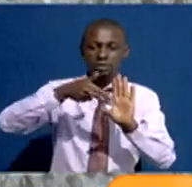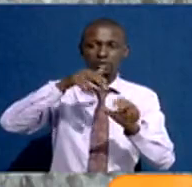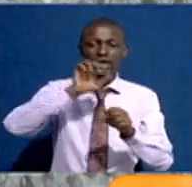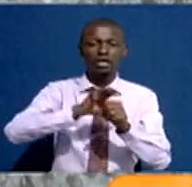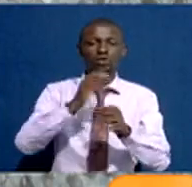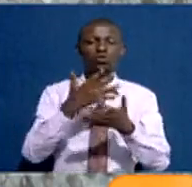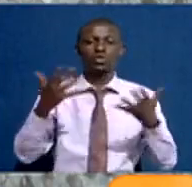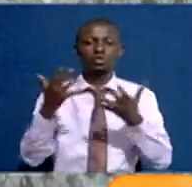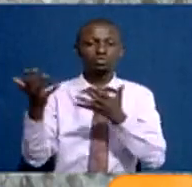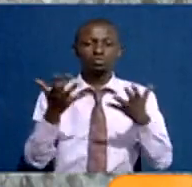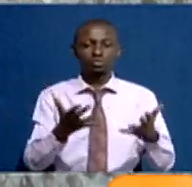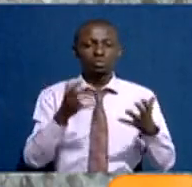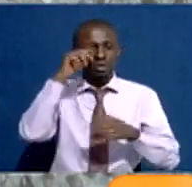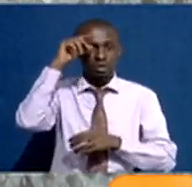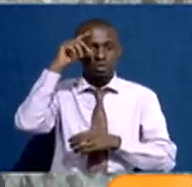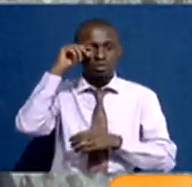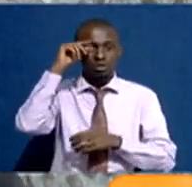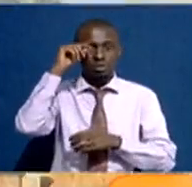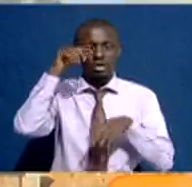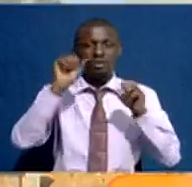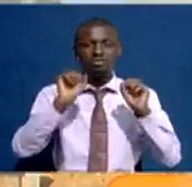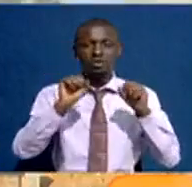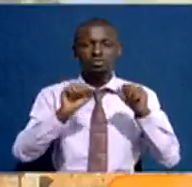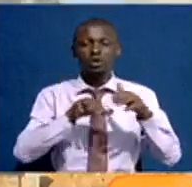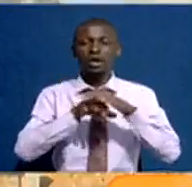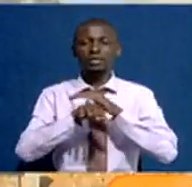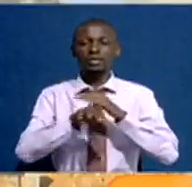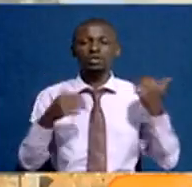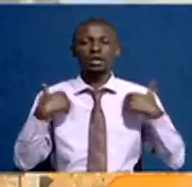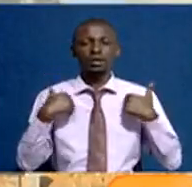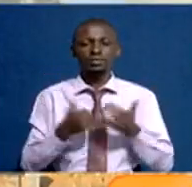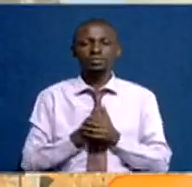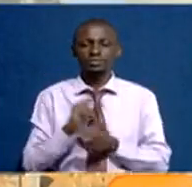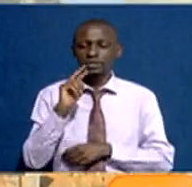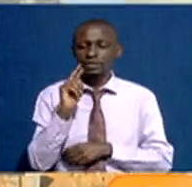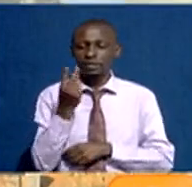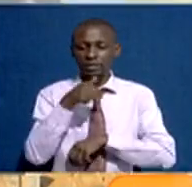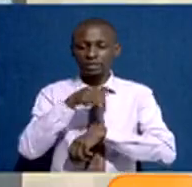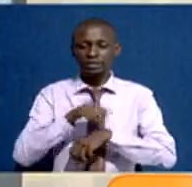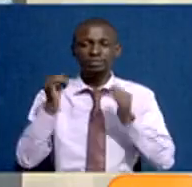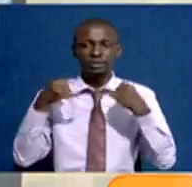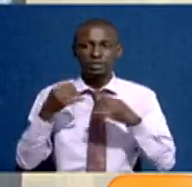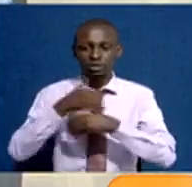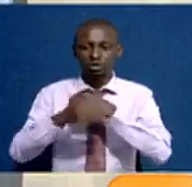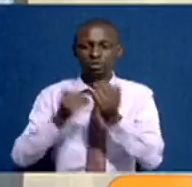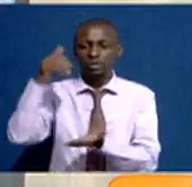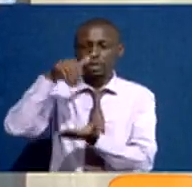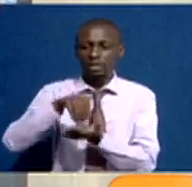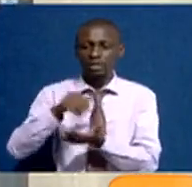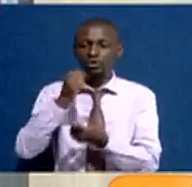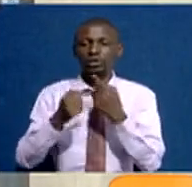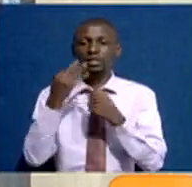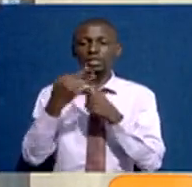and therefore making Mombasa as the gateway for the region. This is the second attempt to rehabilitate the 37-year-old